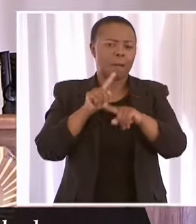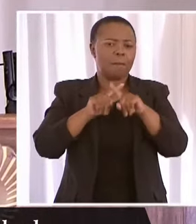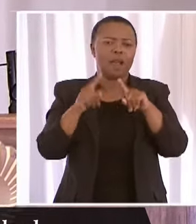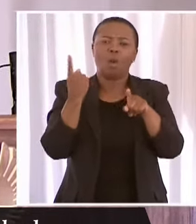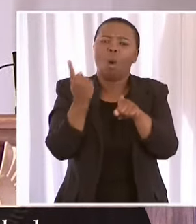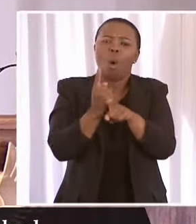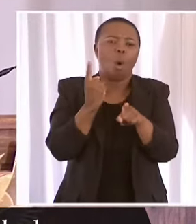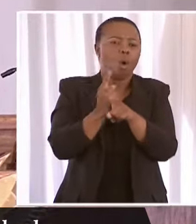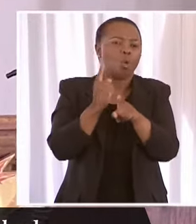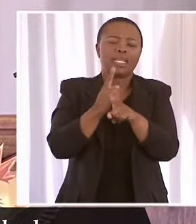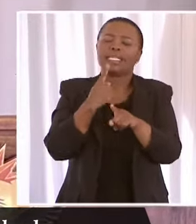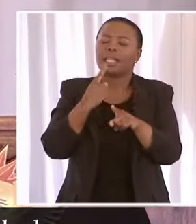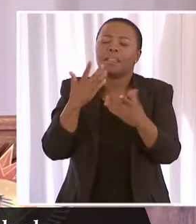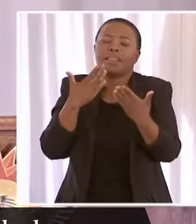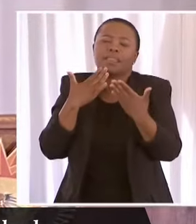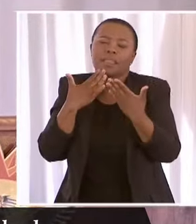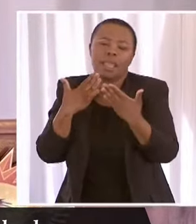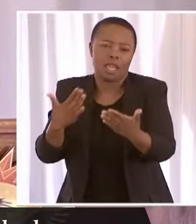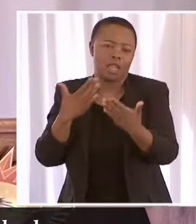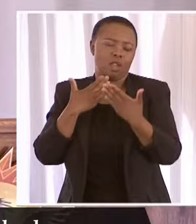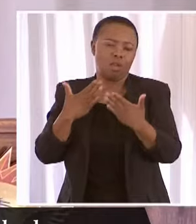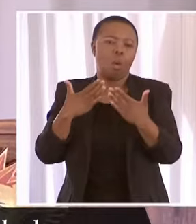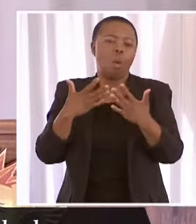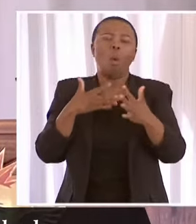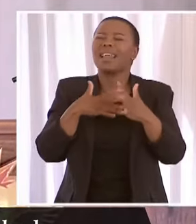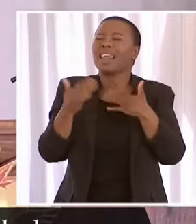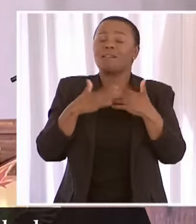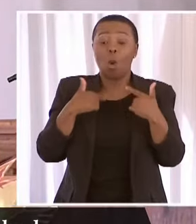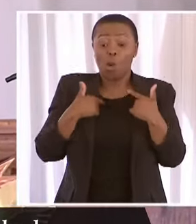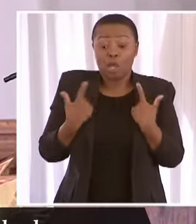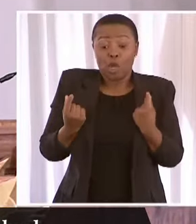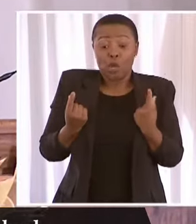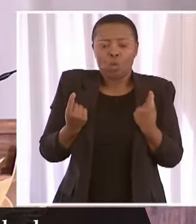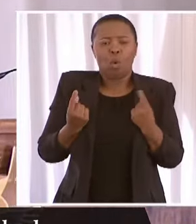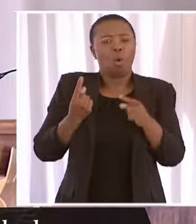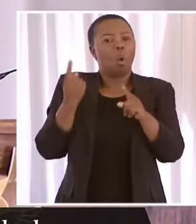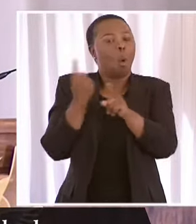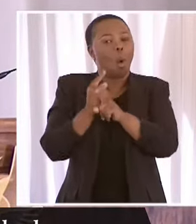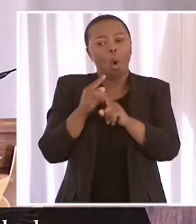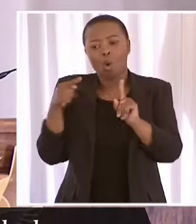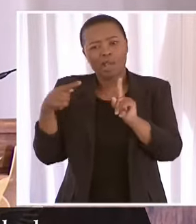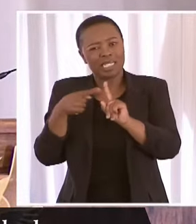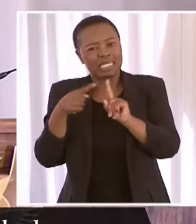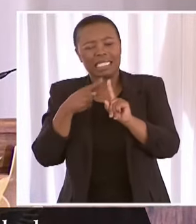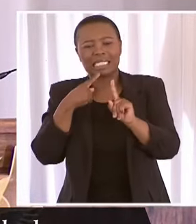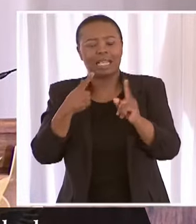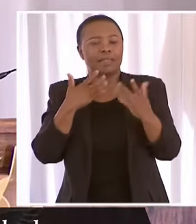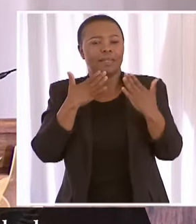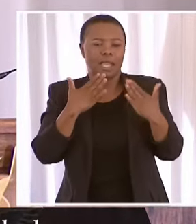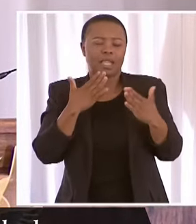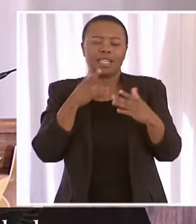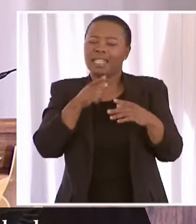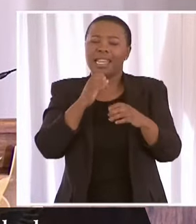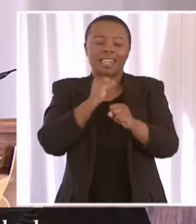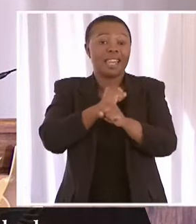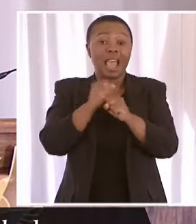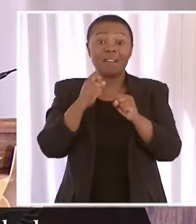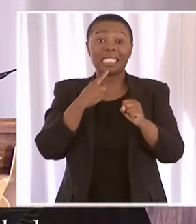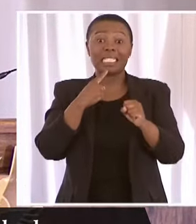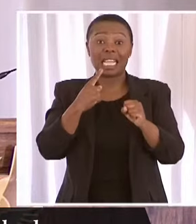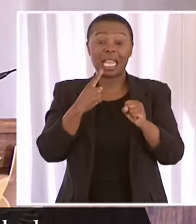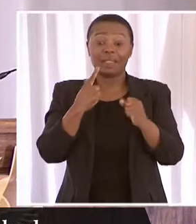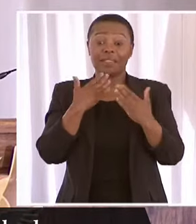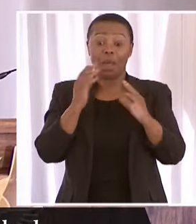always say thank you. Whatever you do for him, he will never, never not say thank